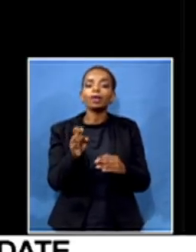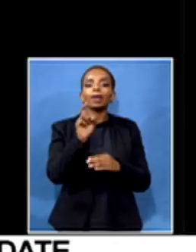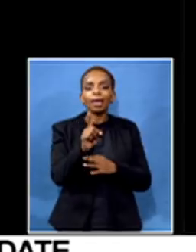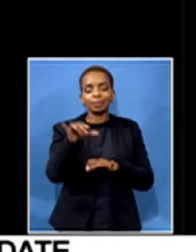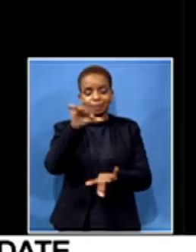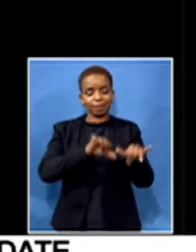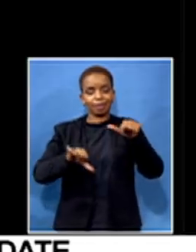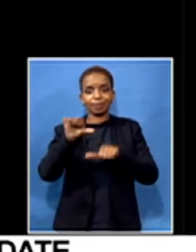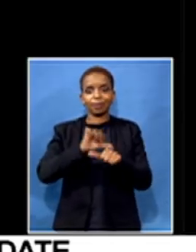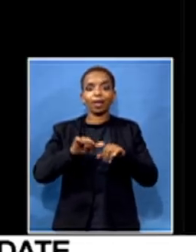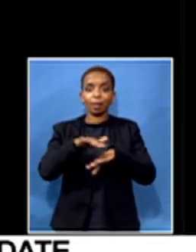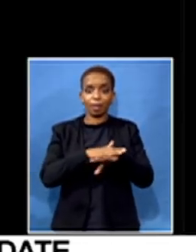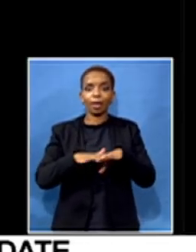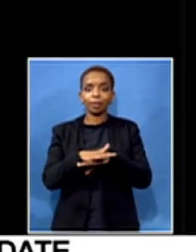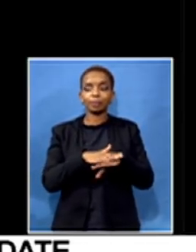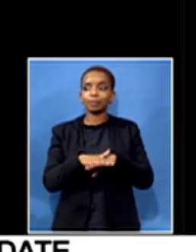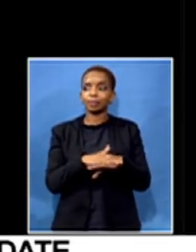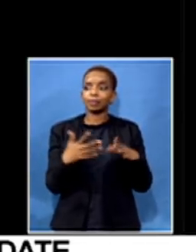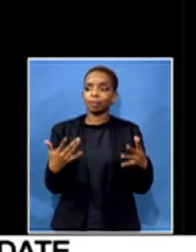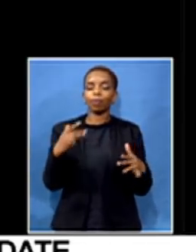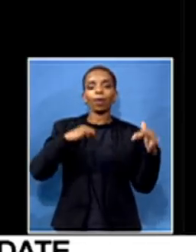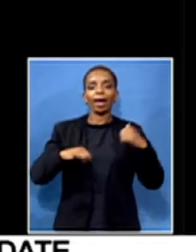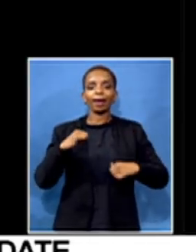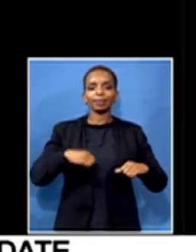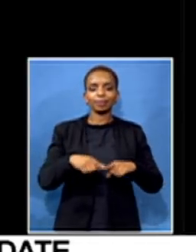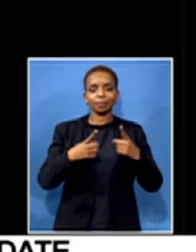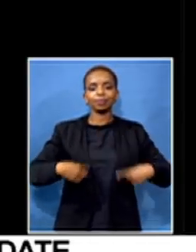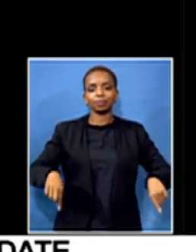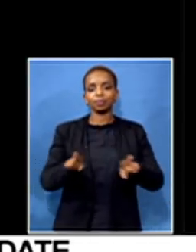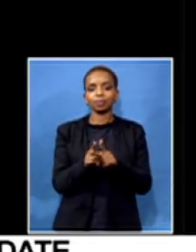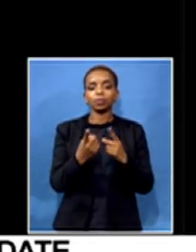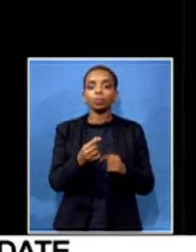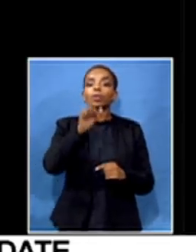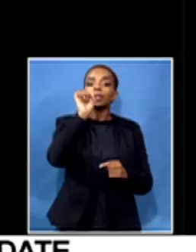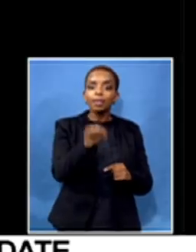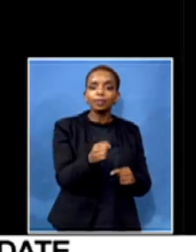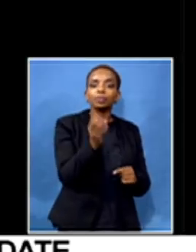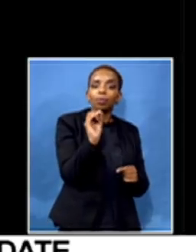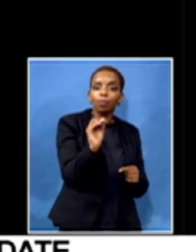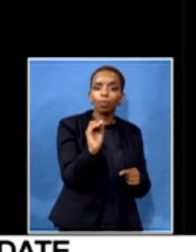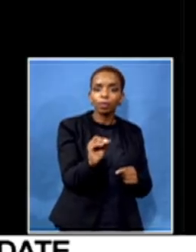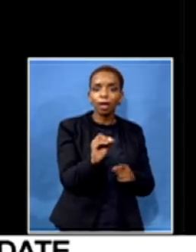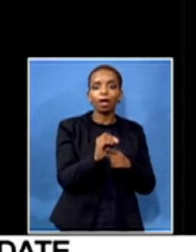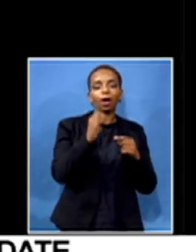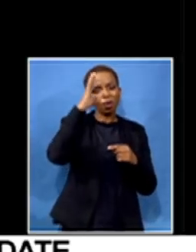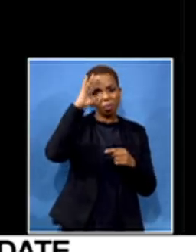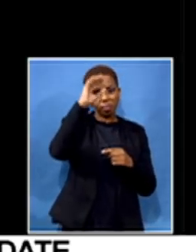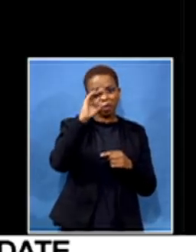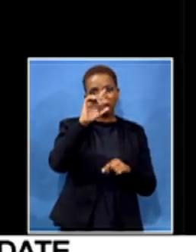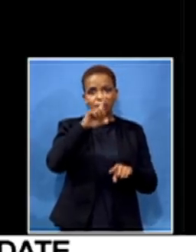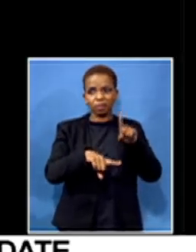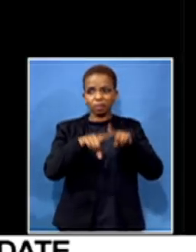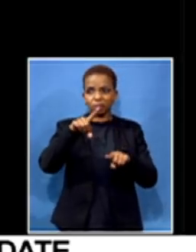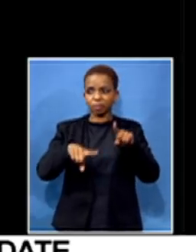the actions that we take. There are differences of opinions here and there, but I think what has been good is that all